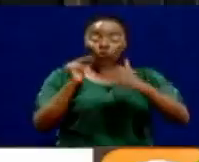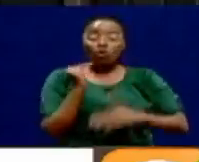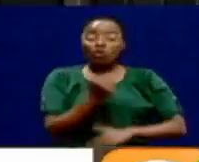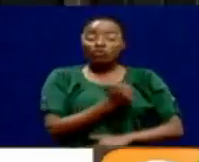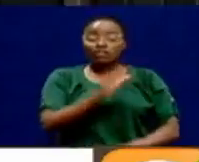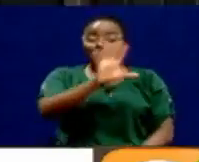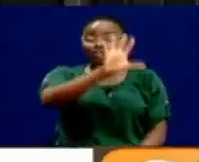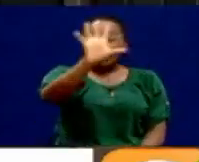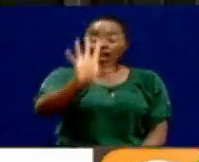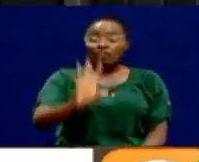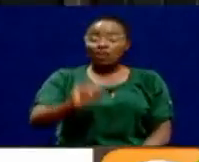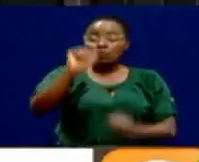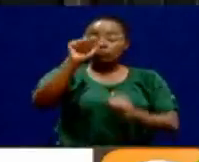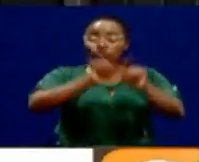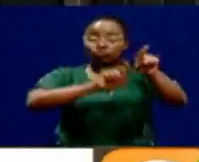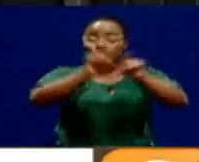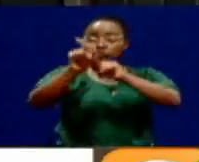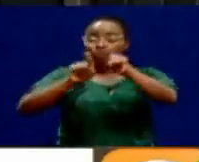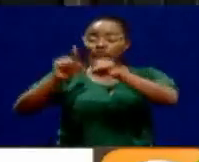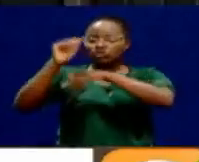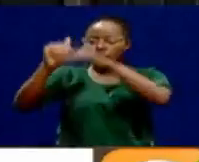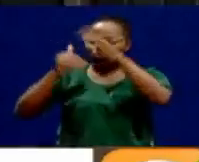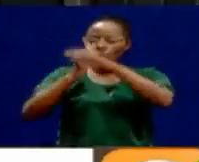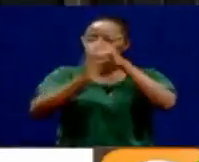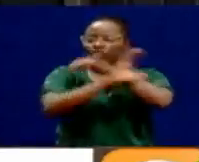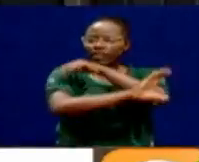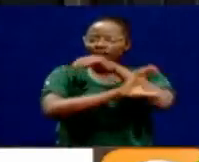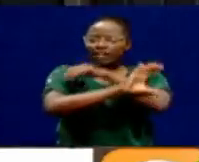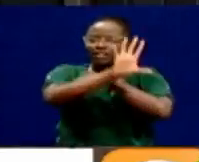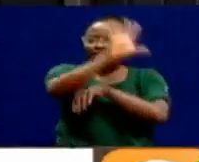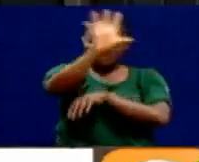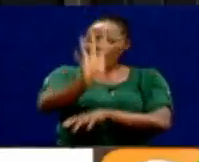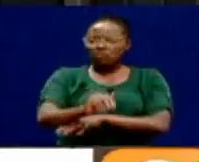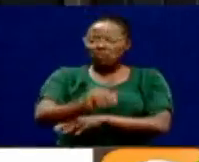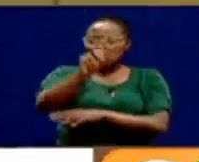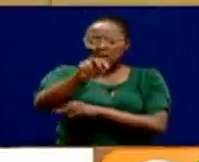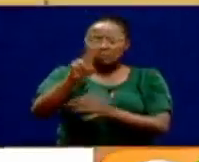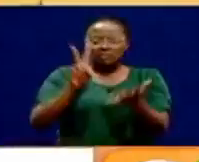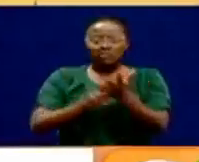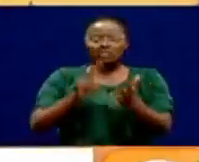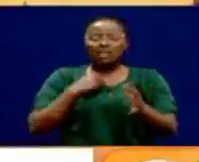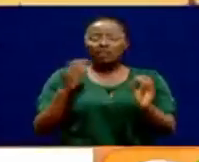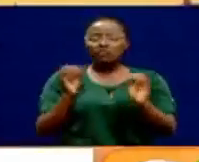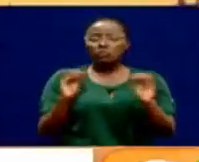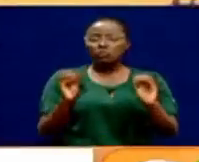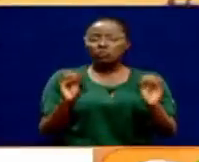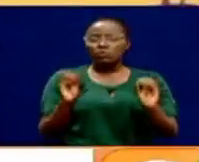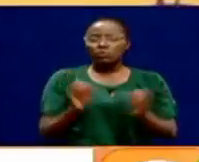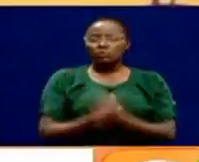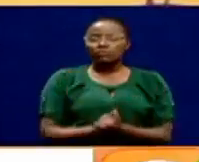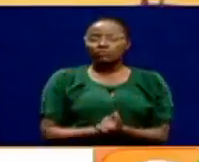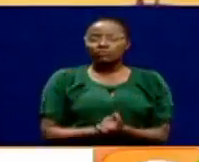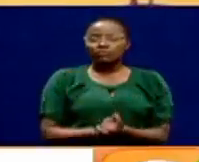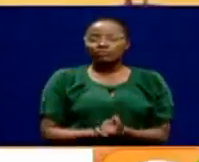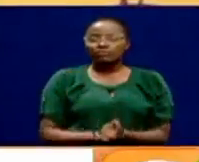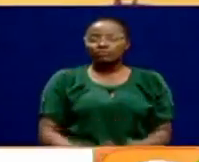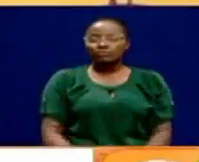in Africa can travel to all the countries in Africa without visa.